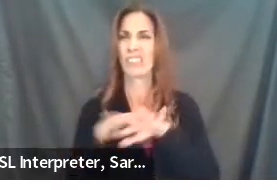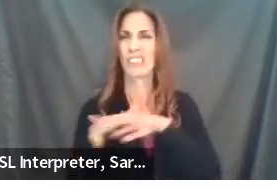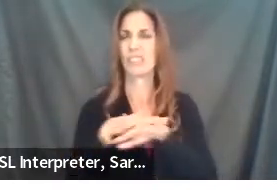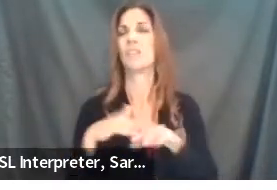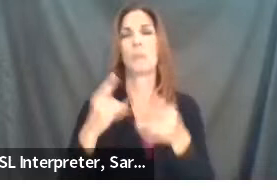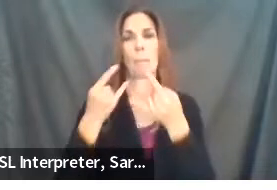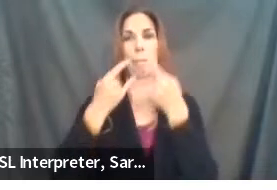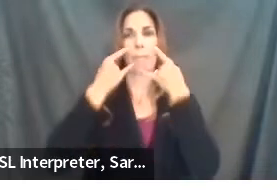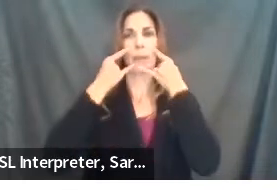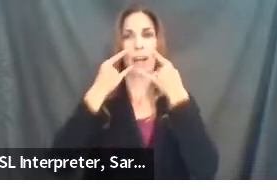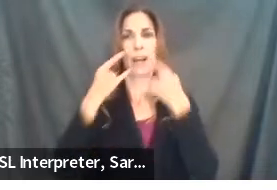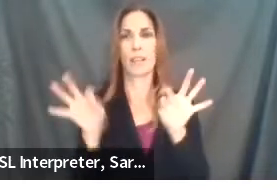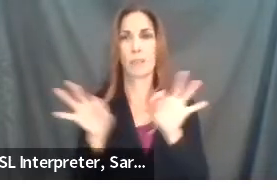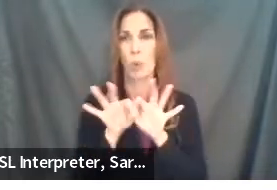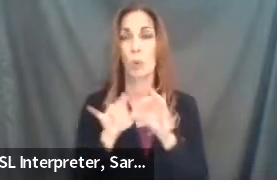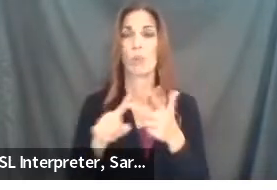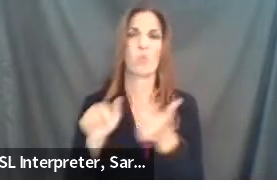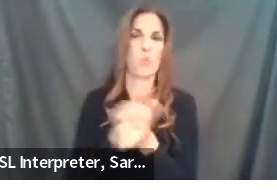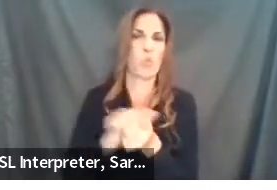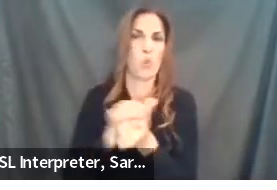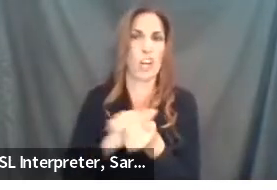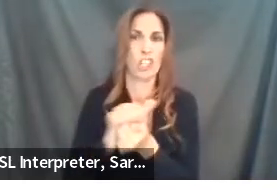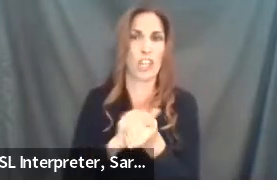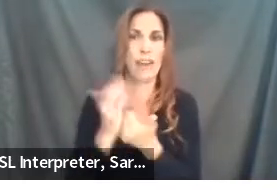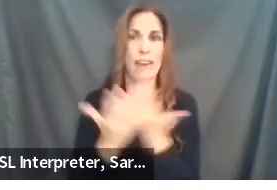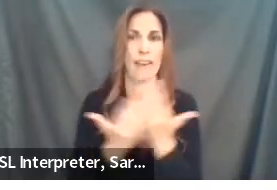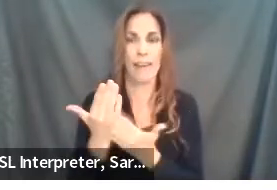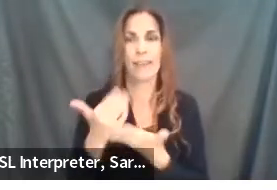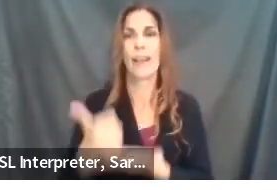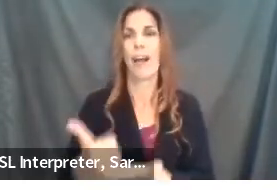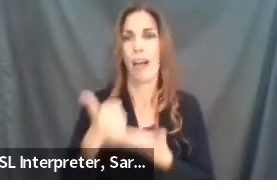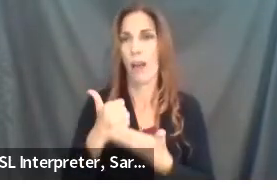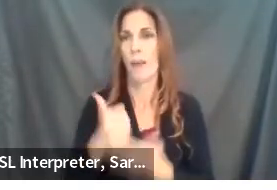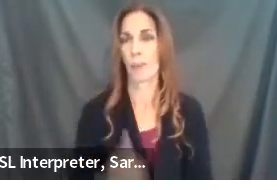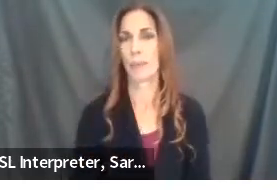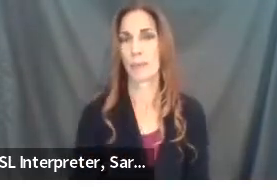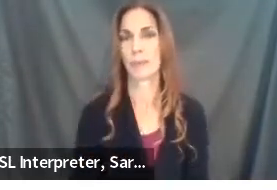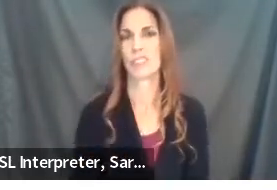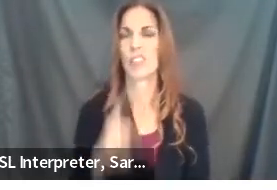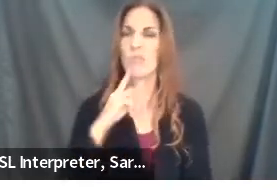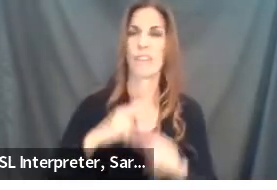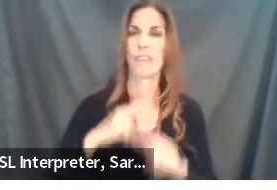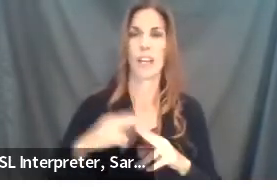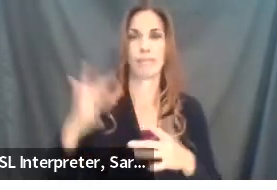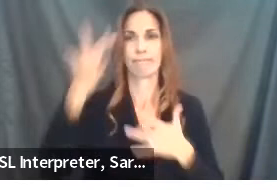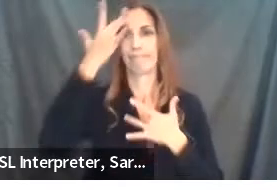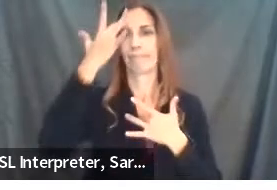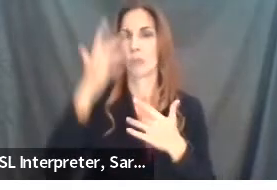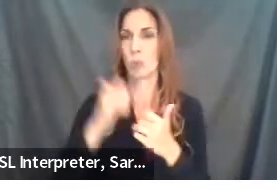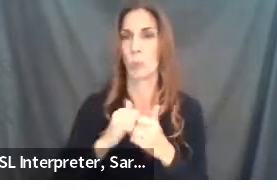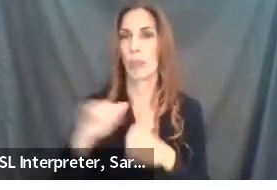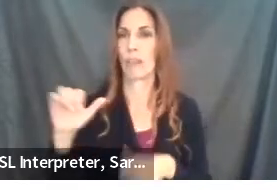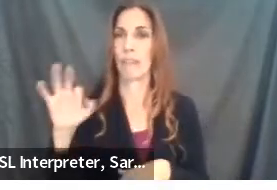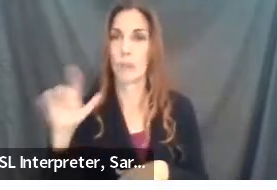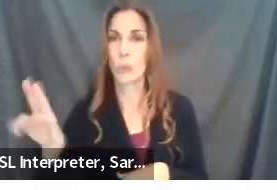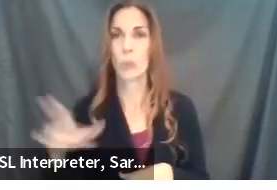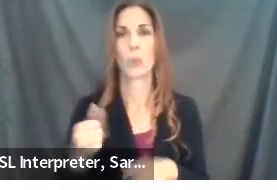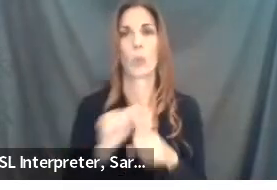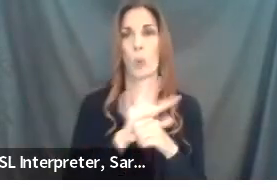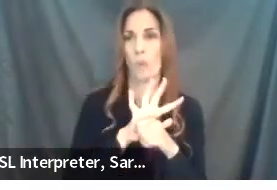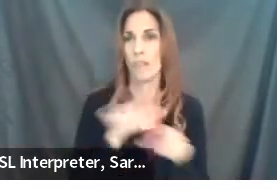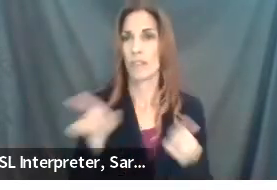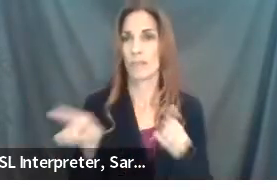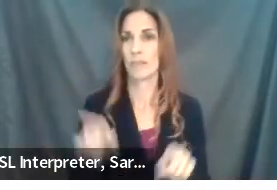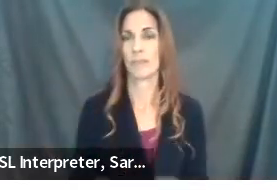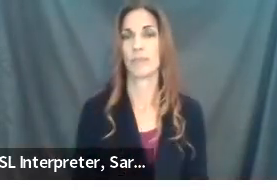and washing your hands can help prevent getting the flu and COVID-19. If you have a